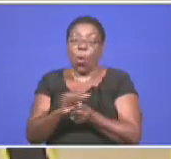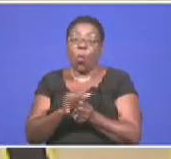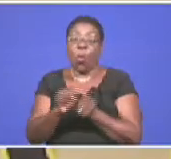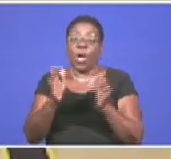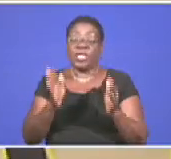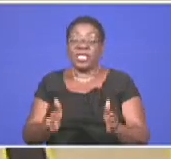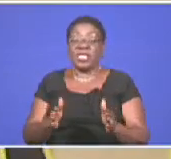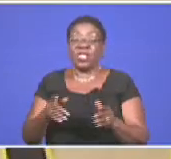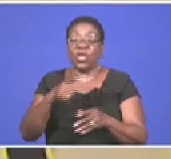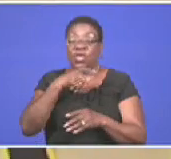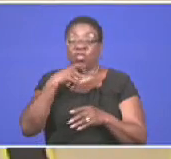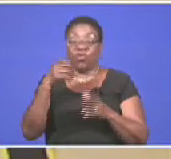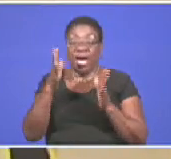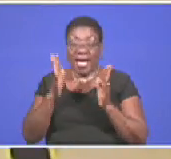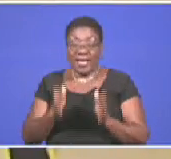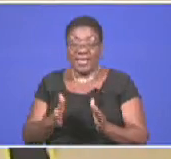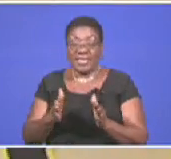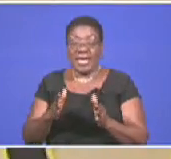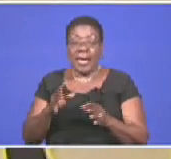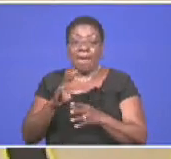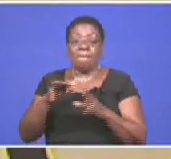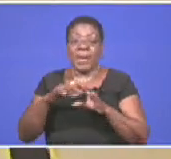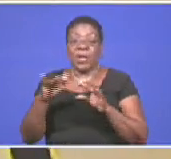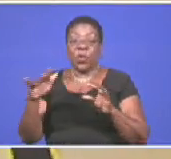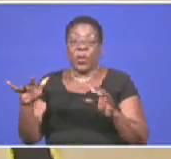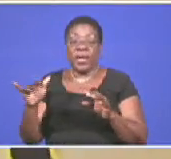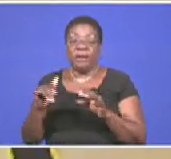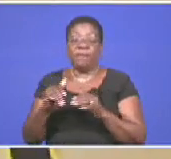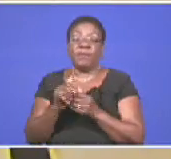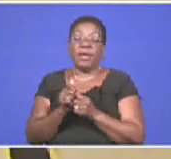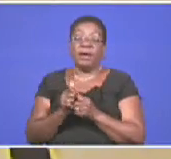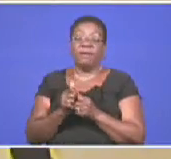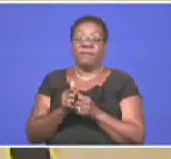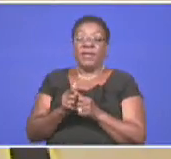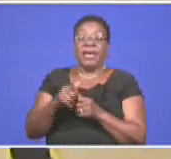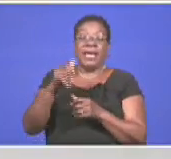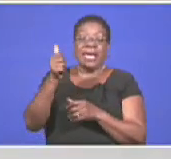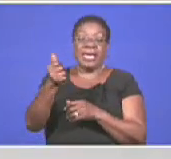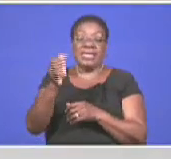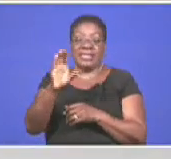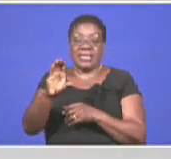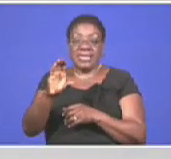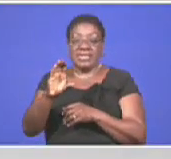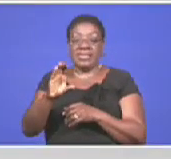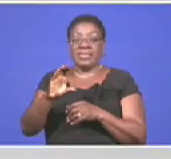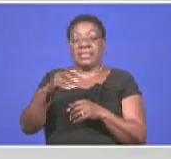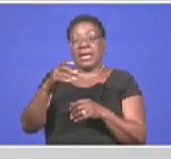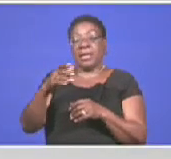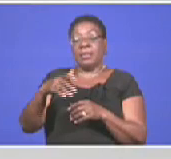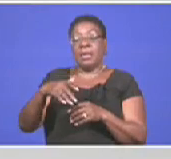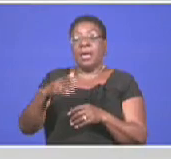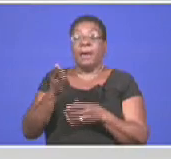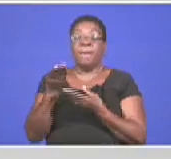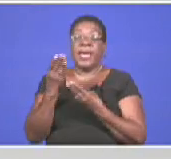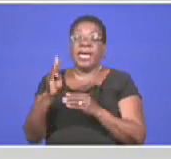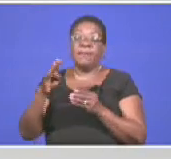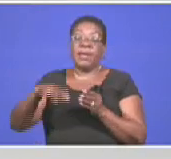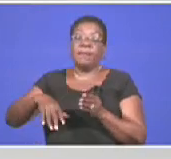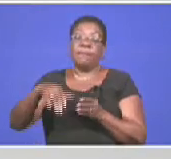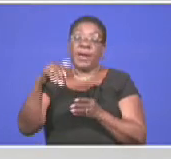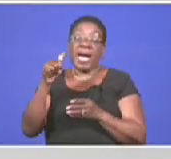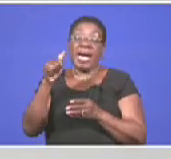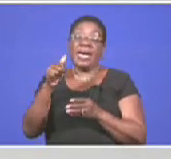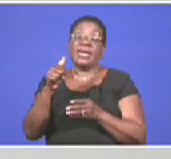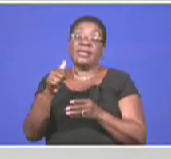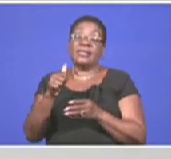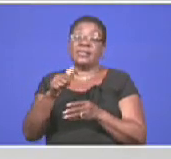we have microwave, we have the ductless air conditioners. You know, we have bags donated by